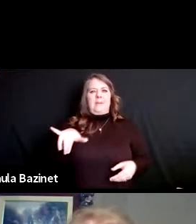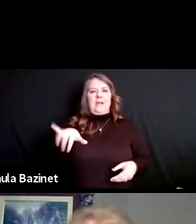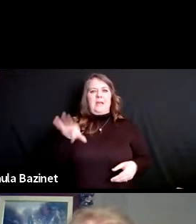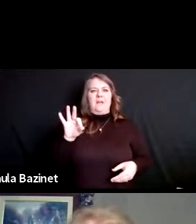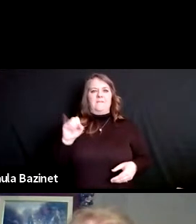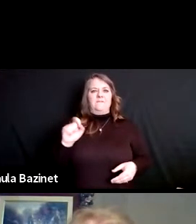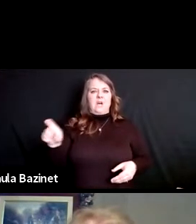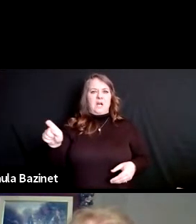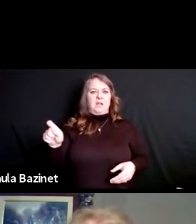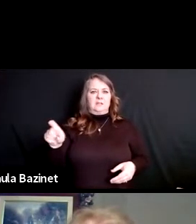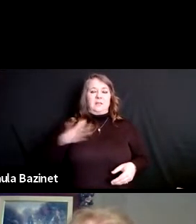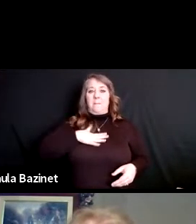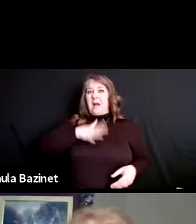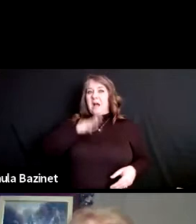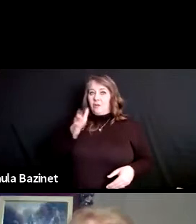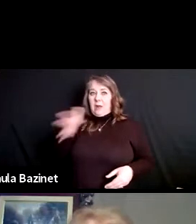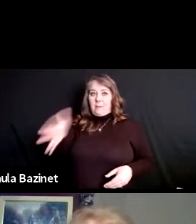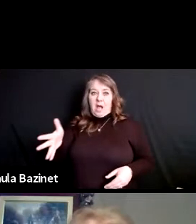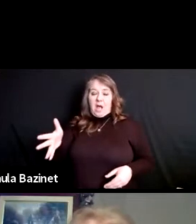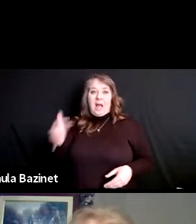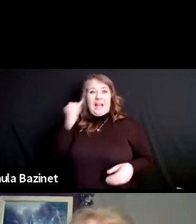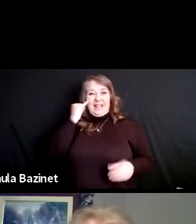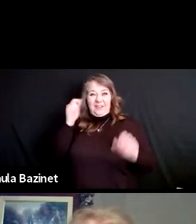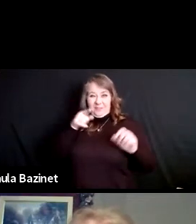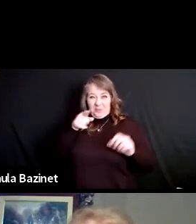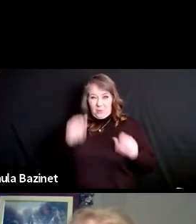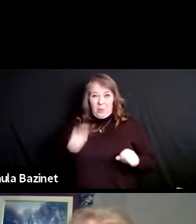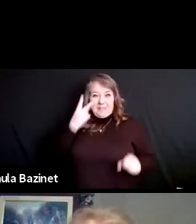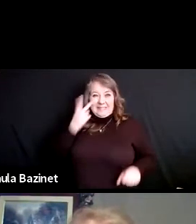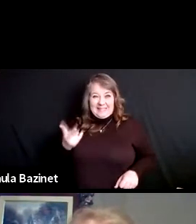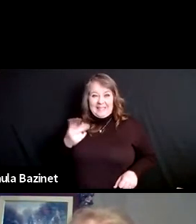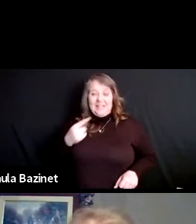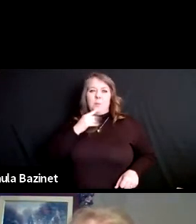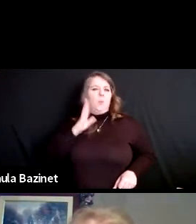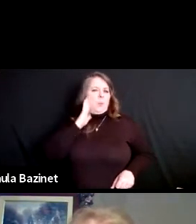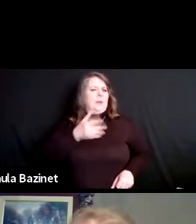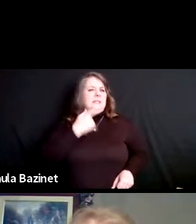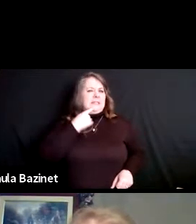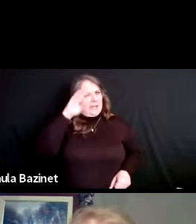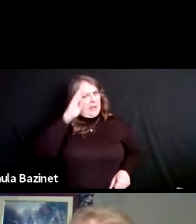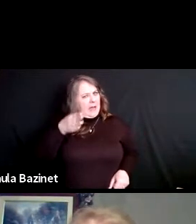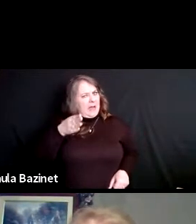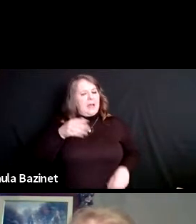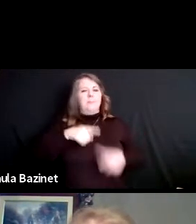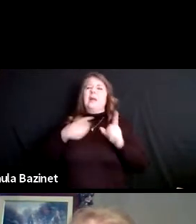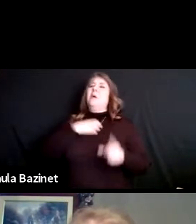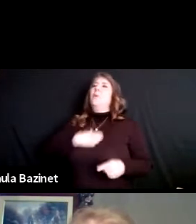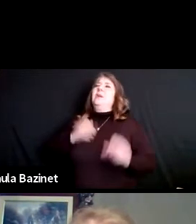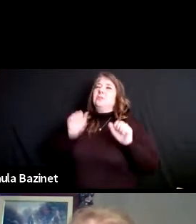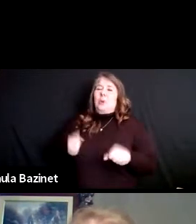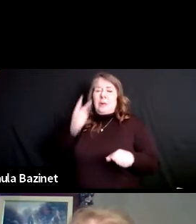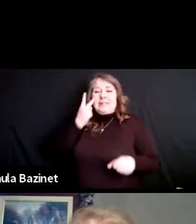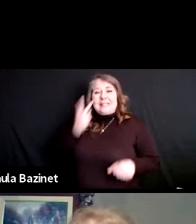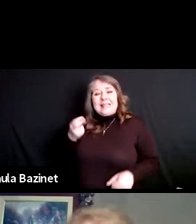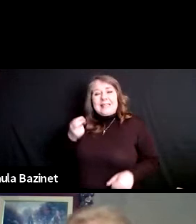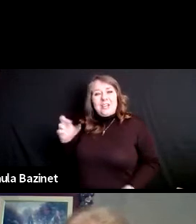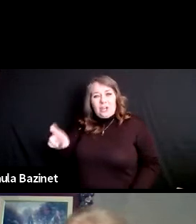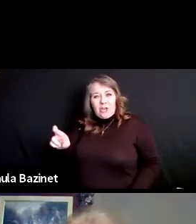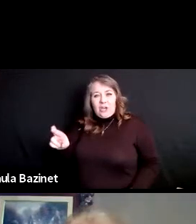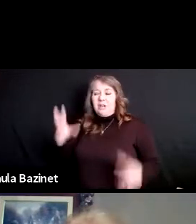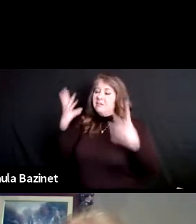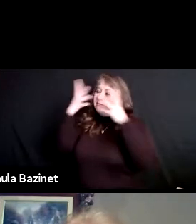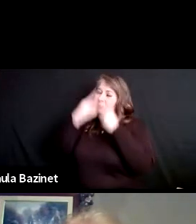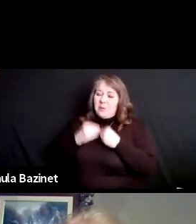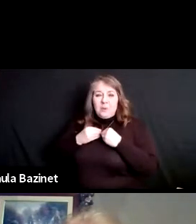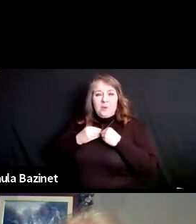my grandma. And if you could see her, she's gonna say hi now, but I wish you could see her. She's super